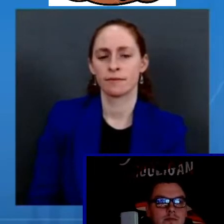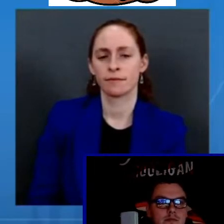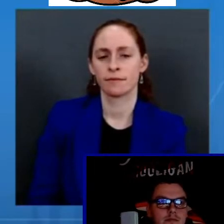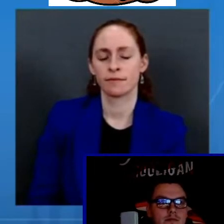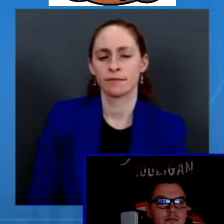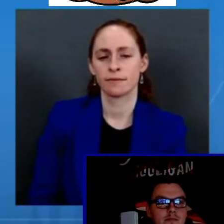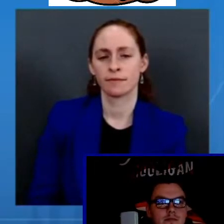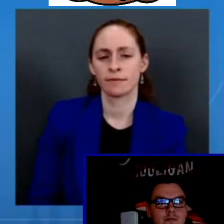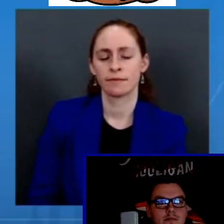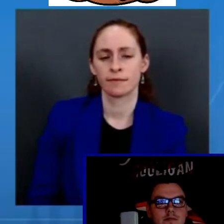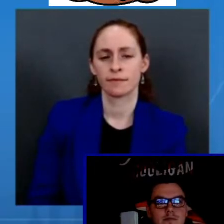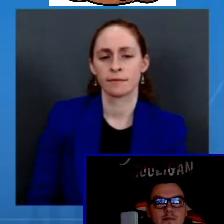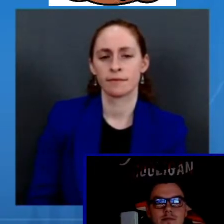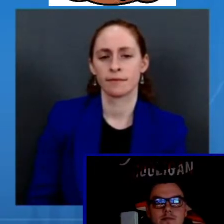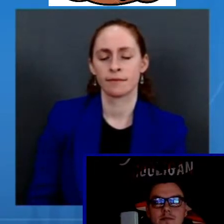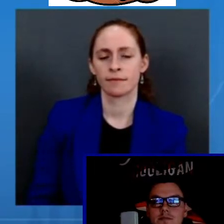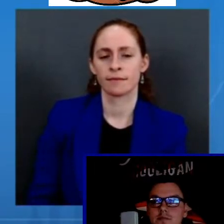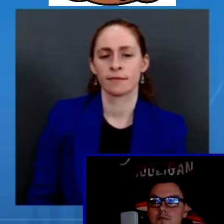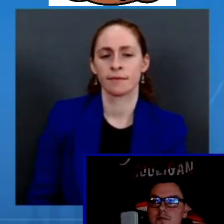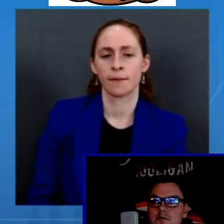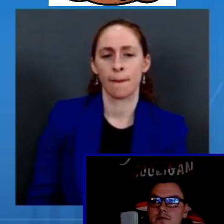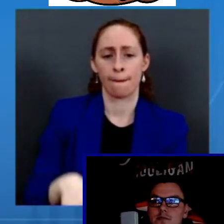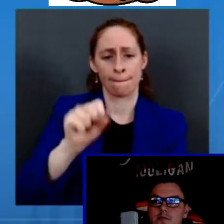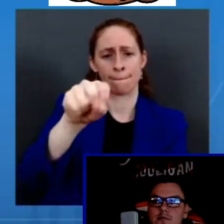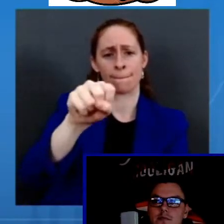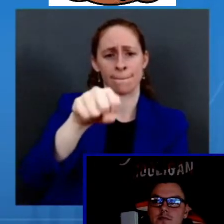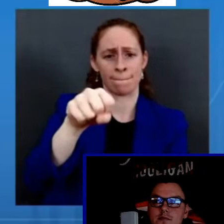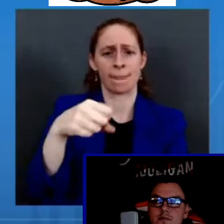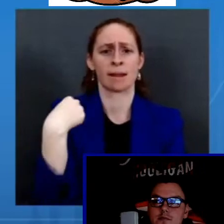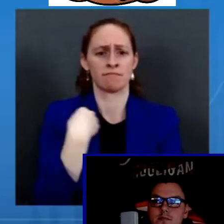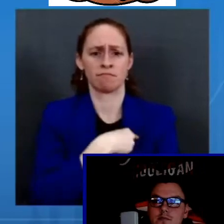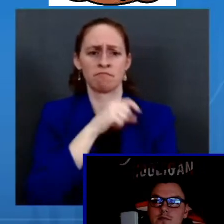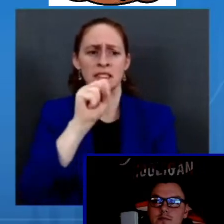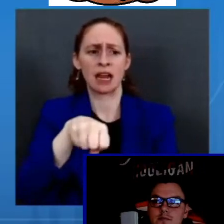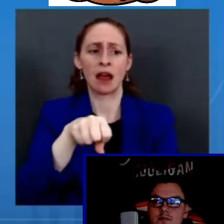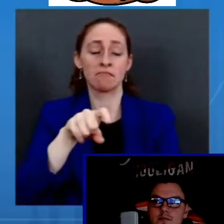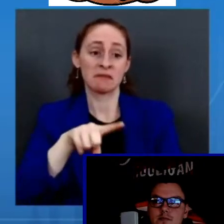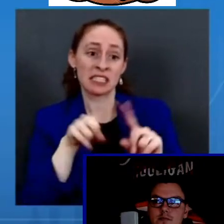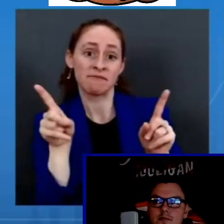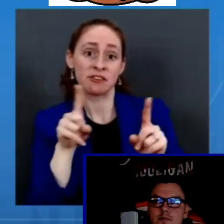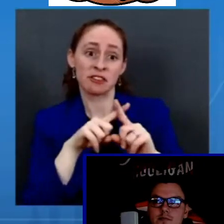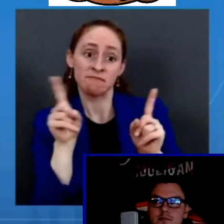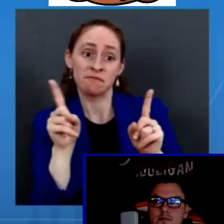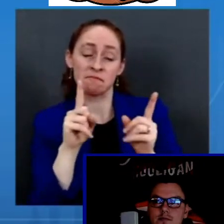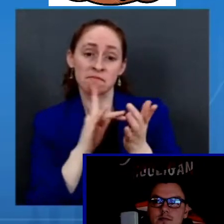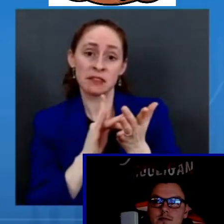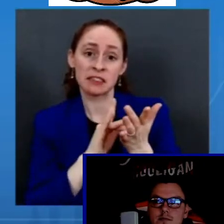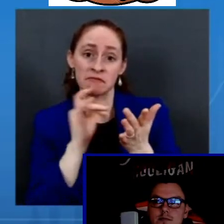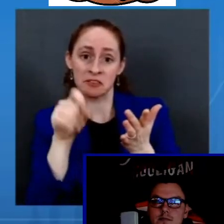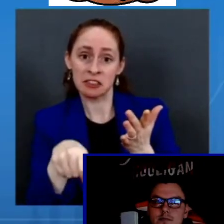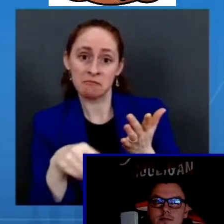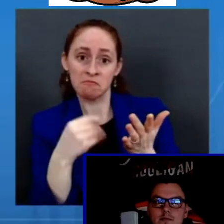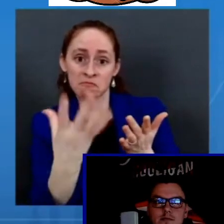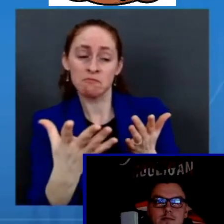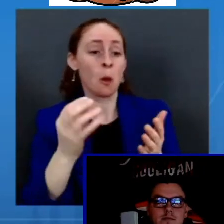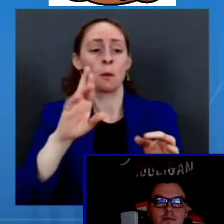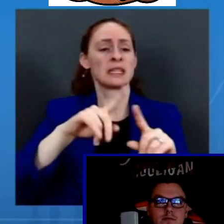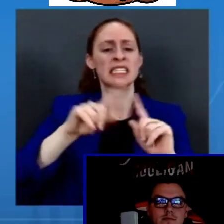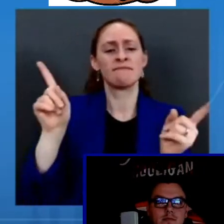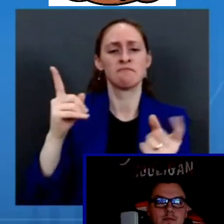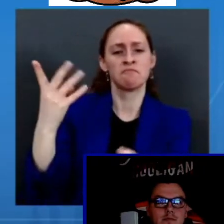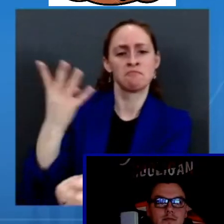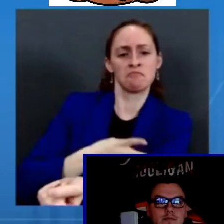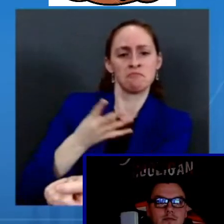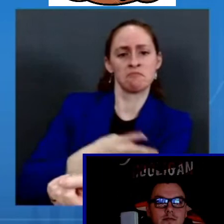3-day course, or one of the monoclonal antibodies that work. So stay tuned. This will be coming out shortly from